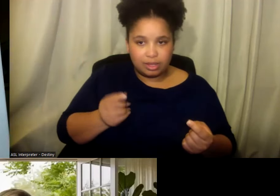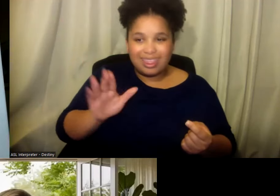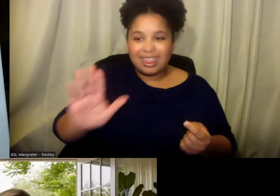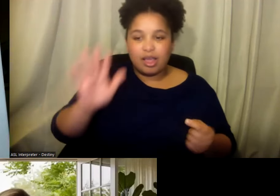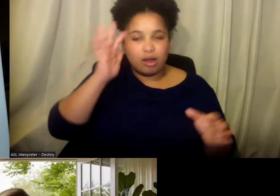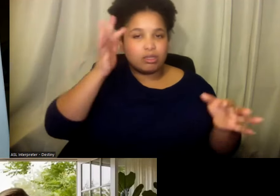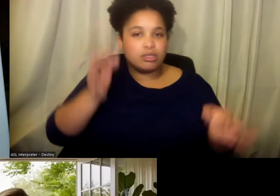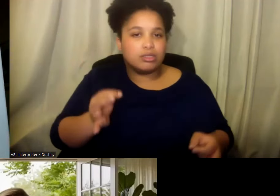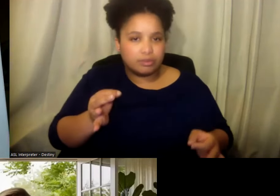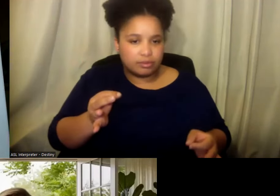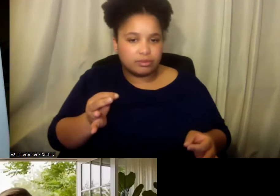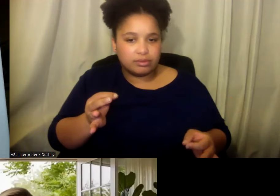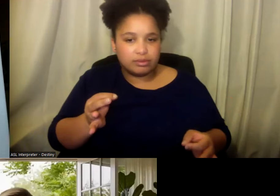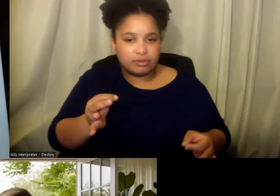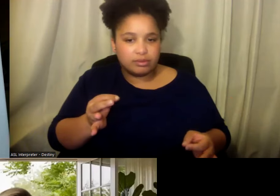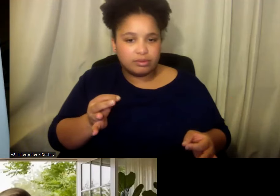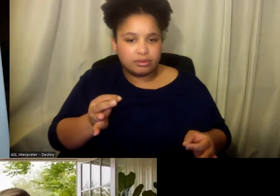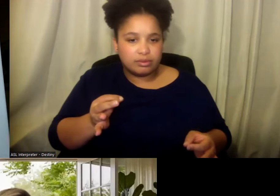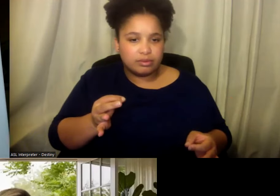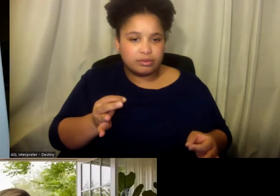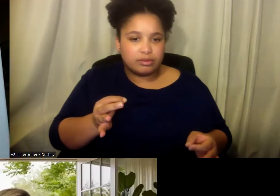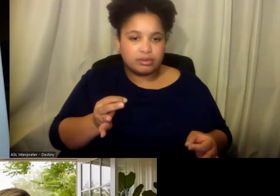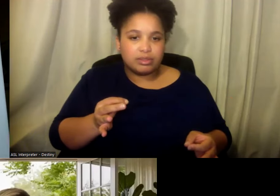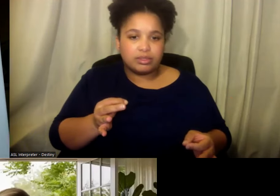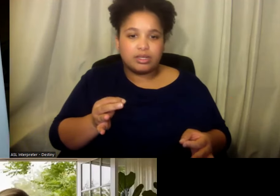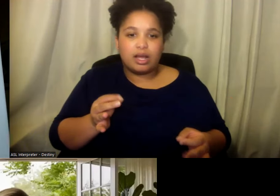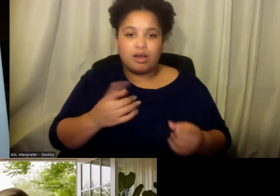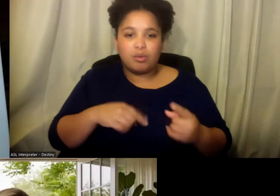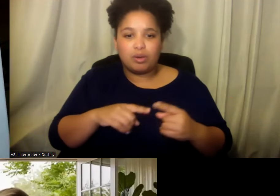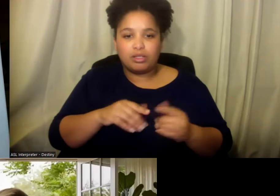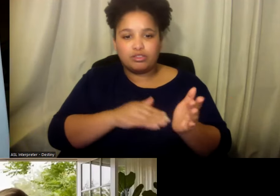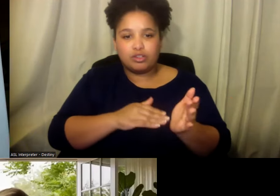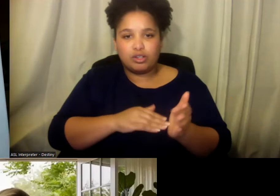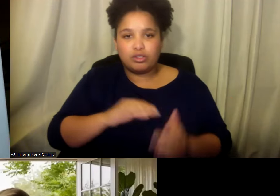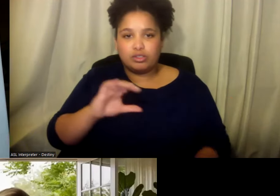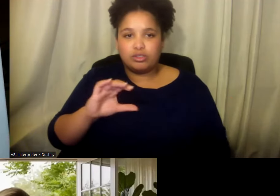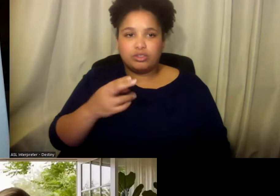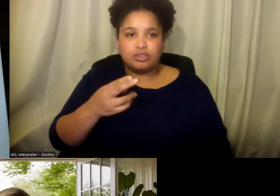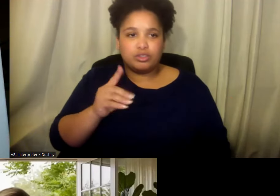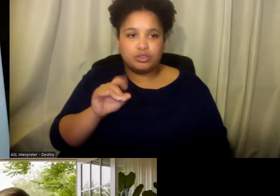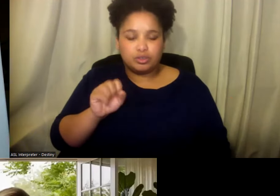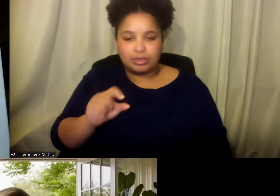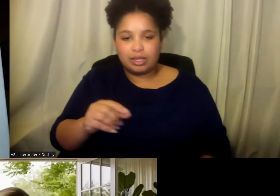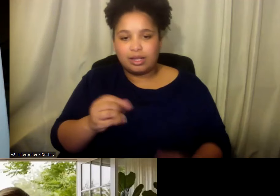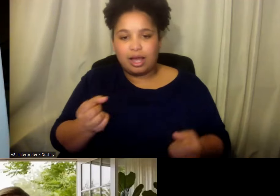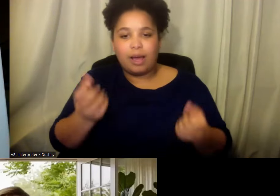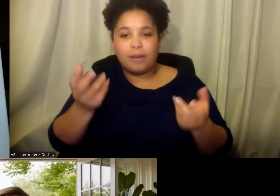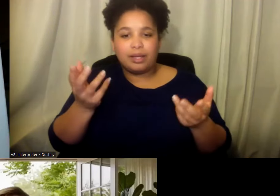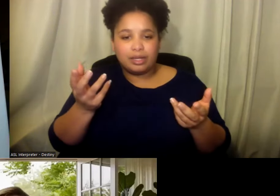volition. And, you know, particularly when it was the Dr. Chodos who was saying the number